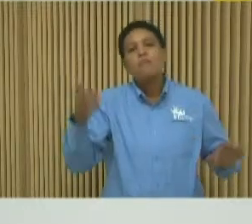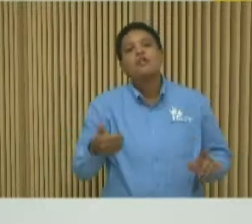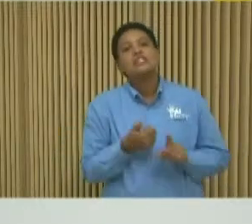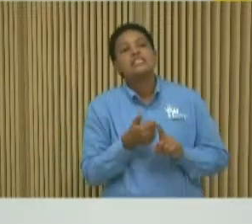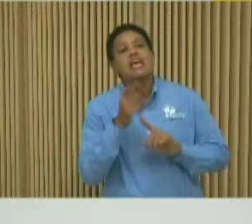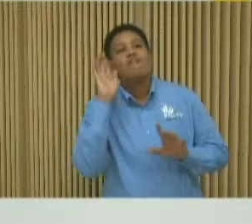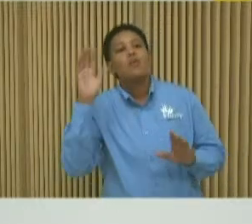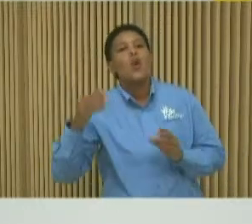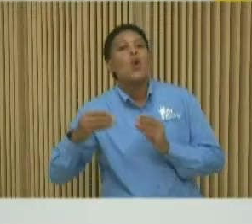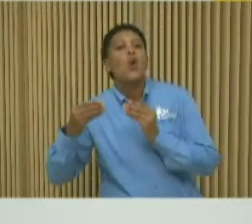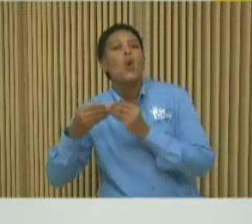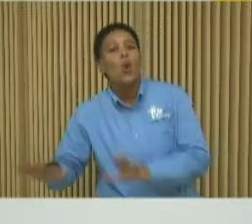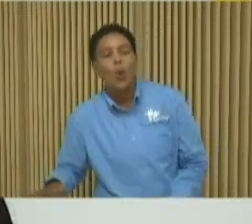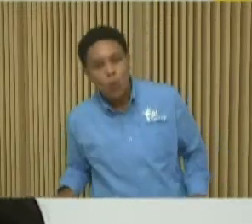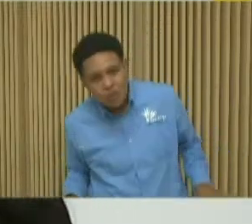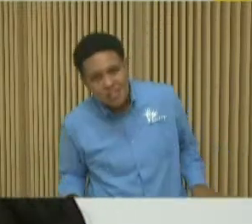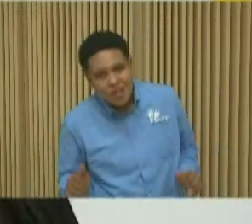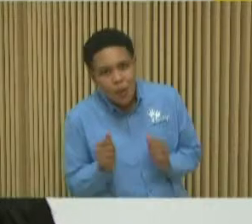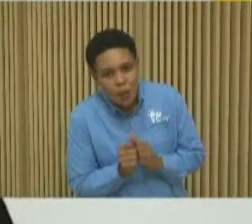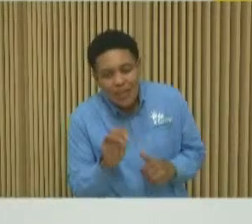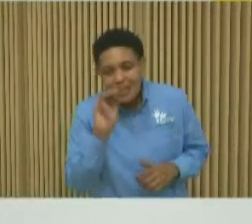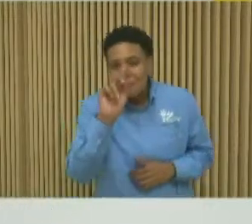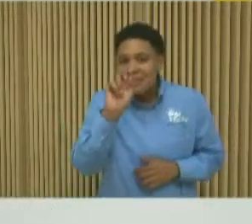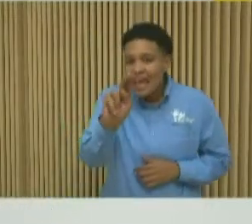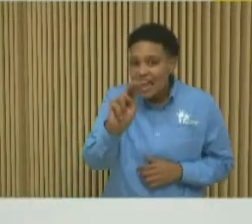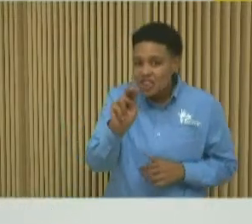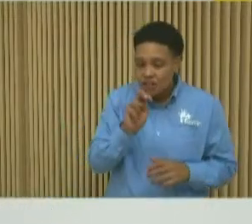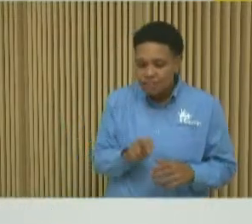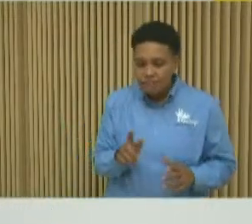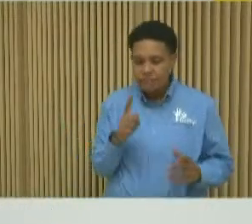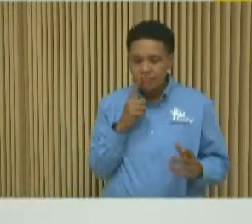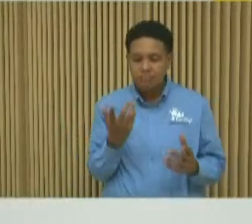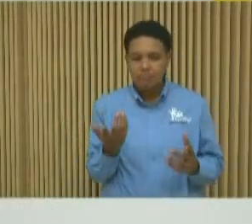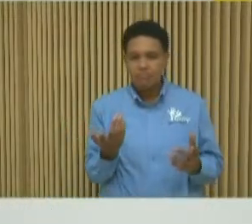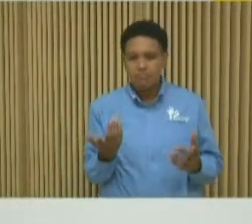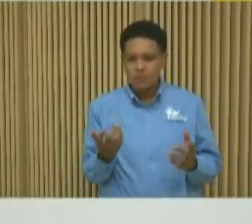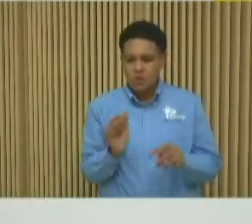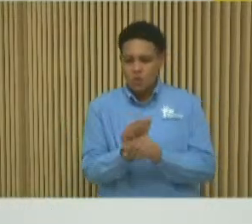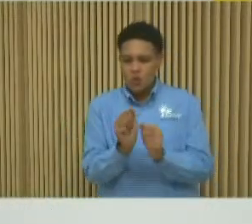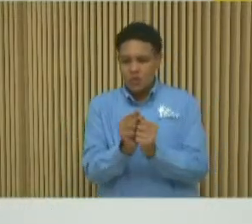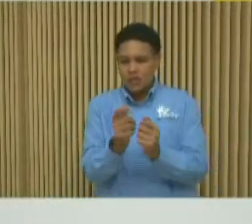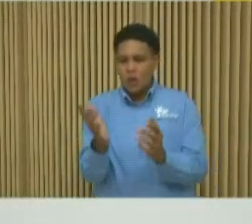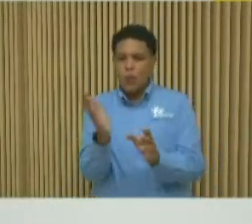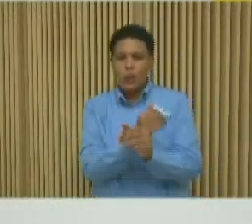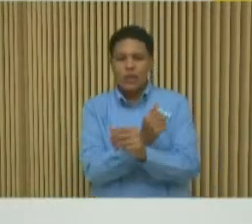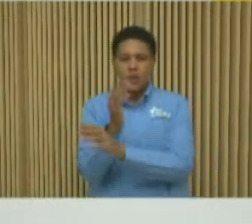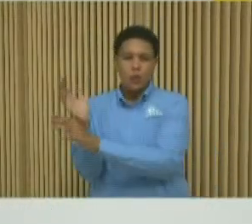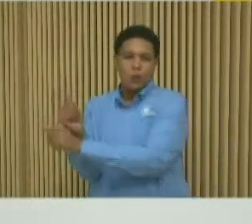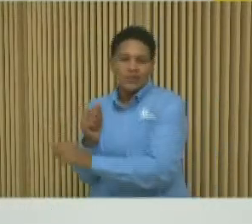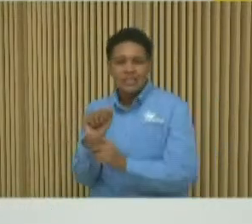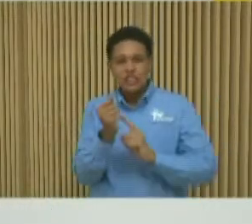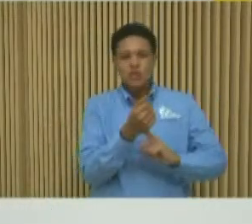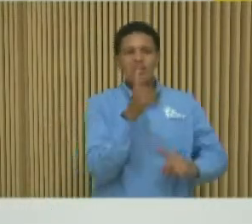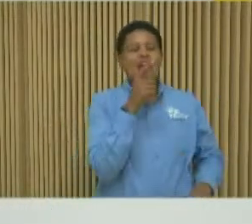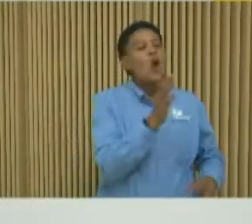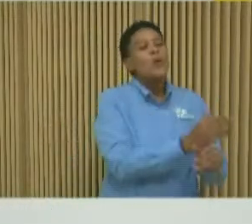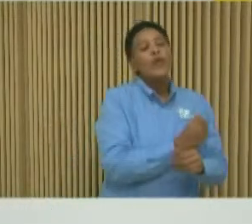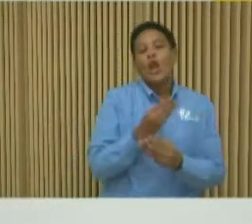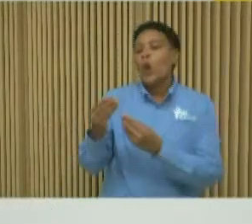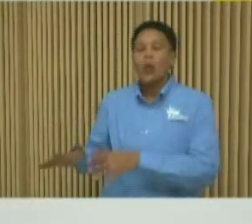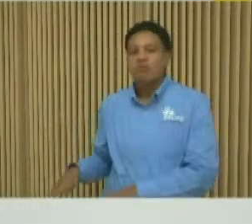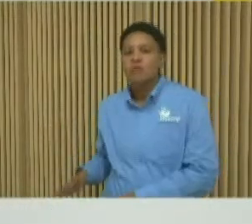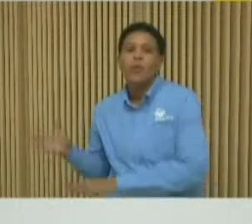away a loser. With mediation, it's a compromise. There's always a win-win. Right. And if you have a